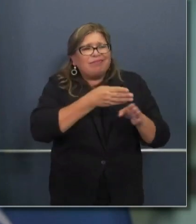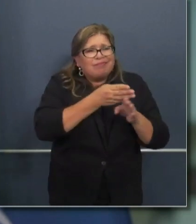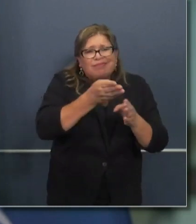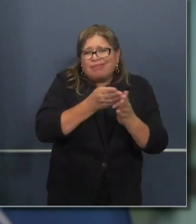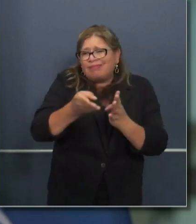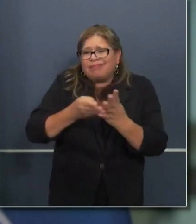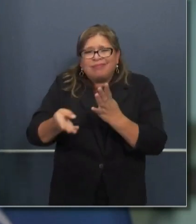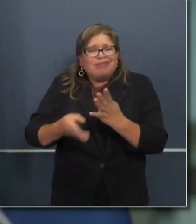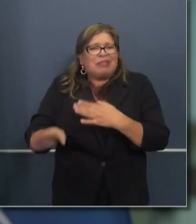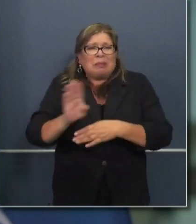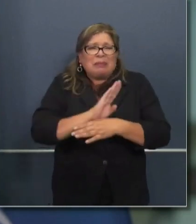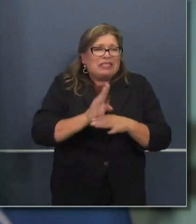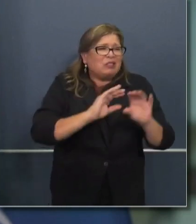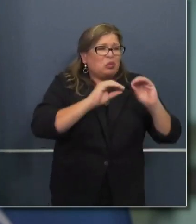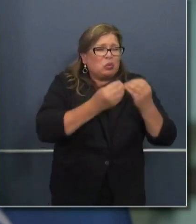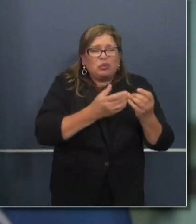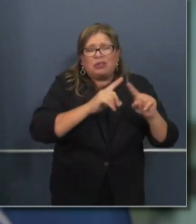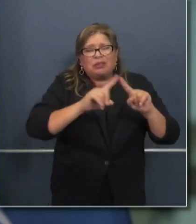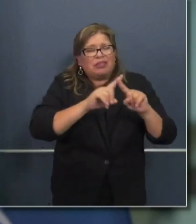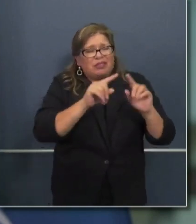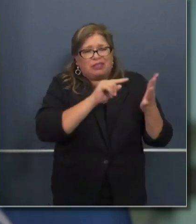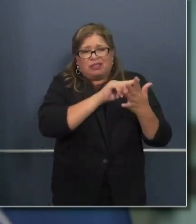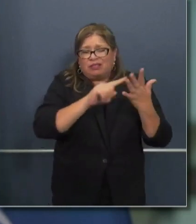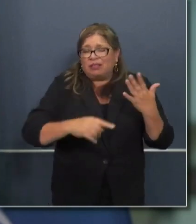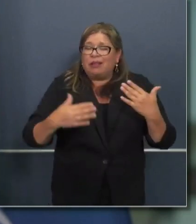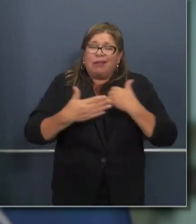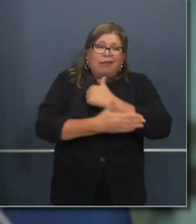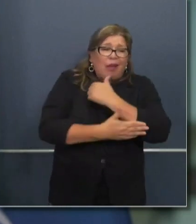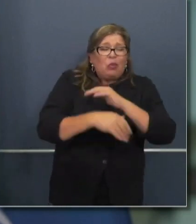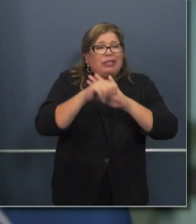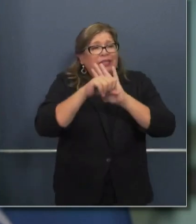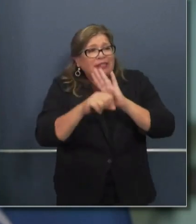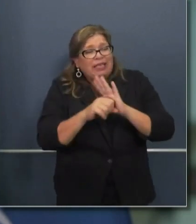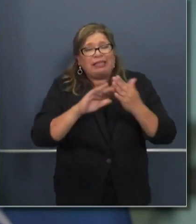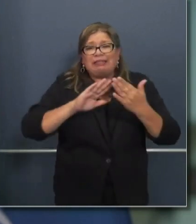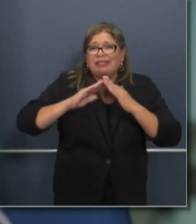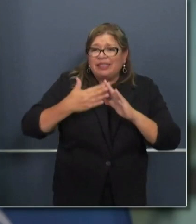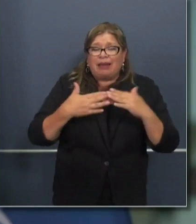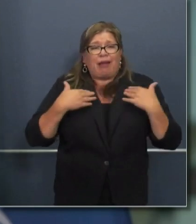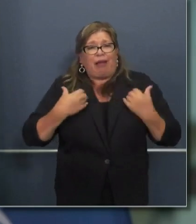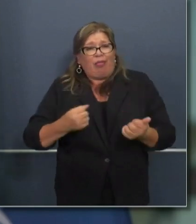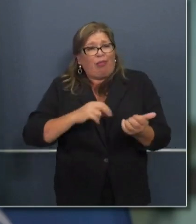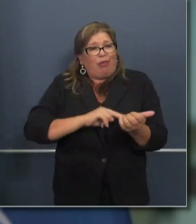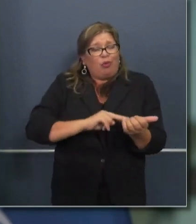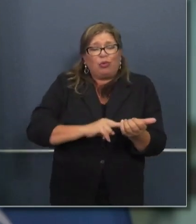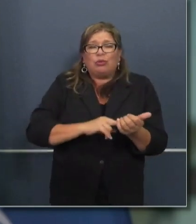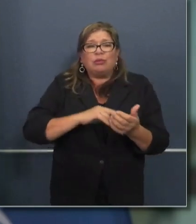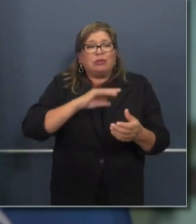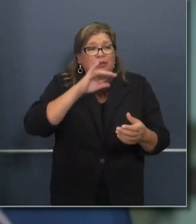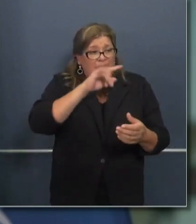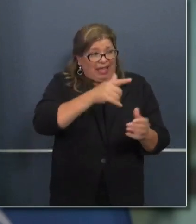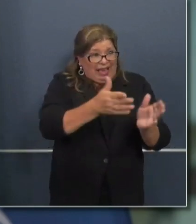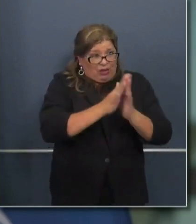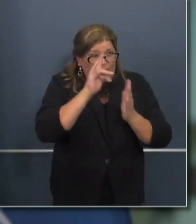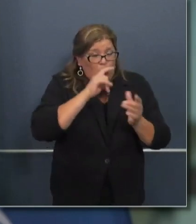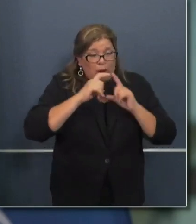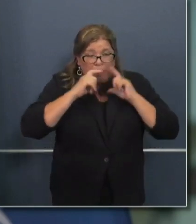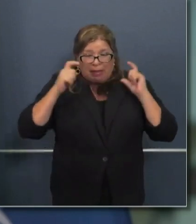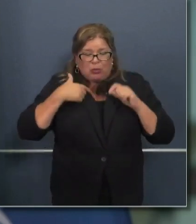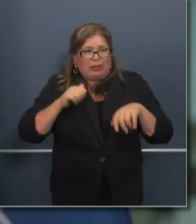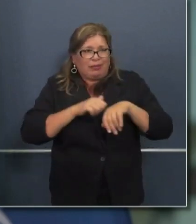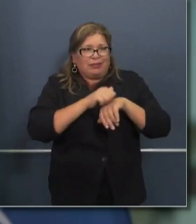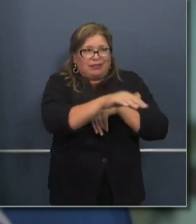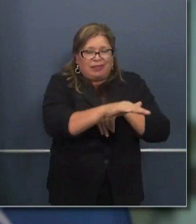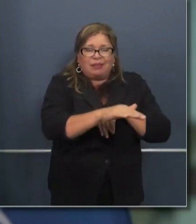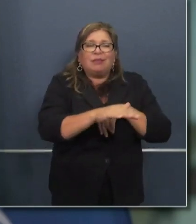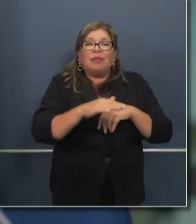state, counties, cities, healthcare systems, and the like. By the way, that includes the precious N95 masks. We've received over